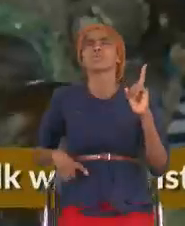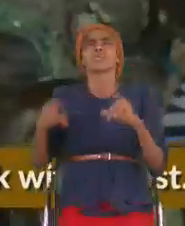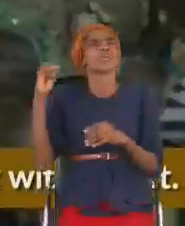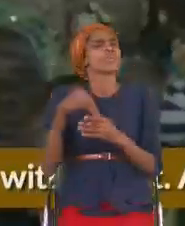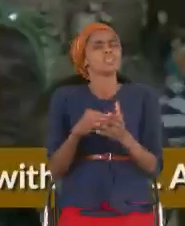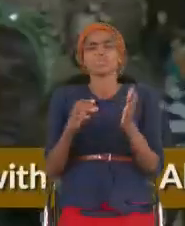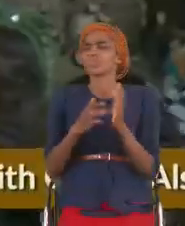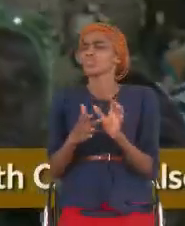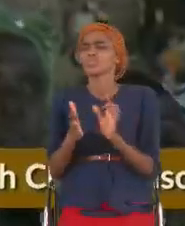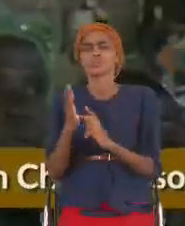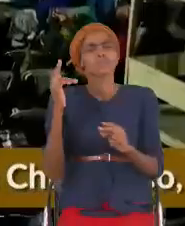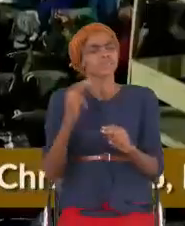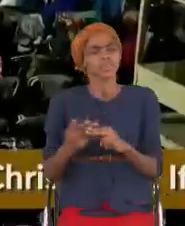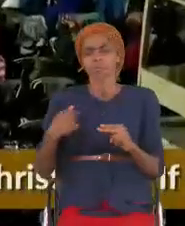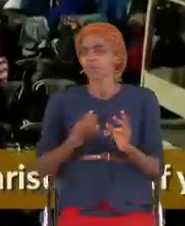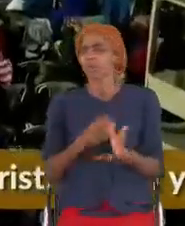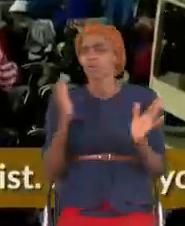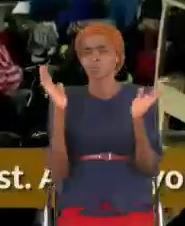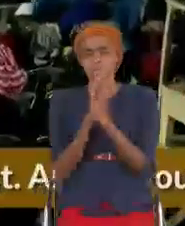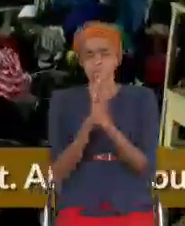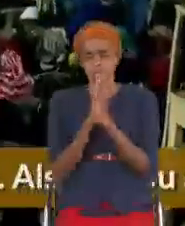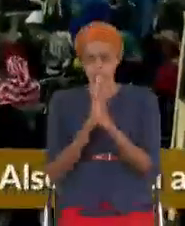Jesus' name we pray.